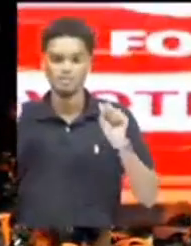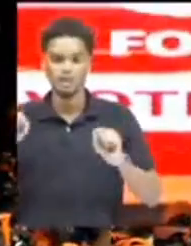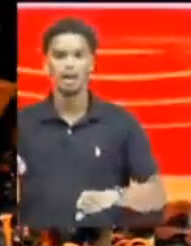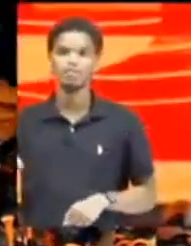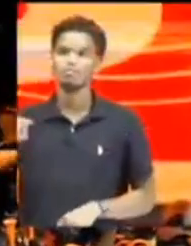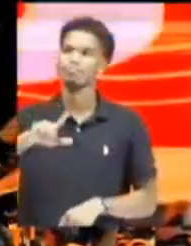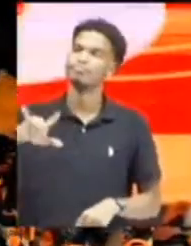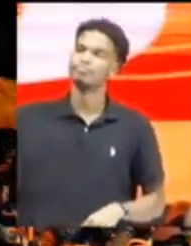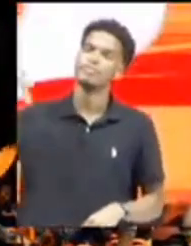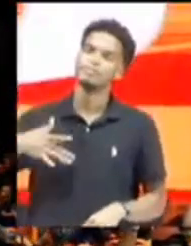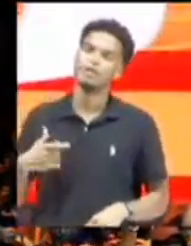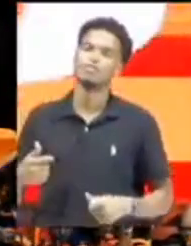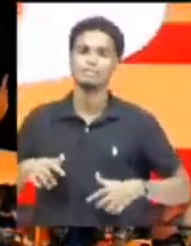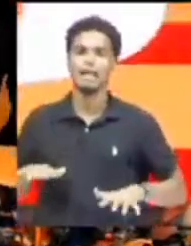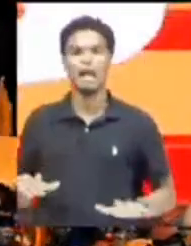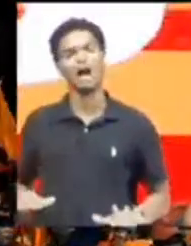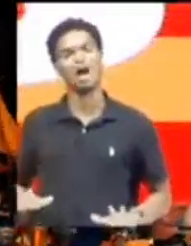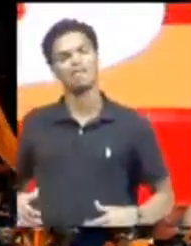We will be the first